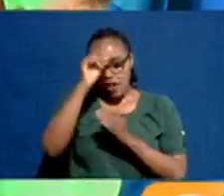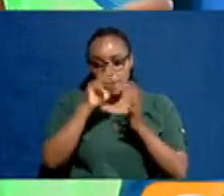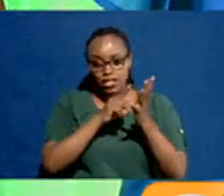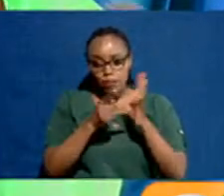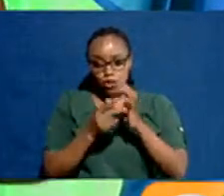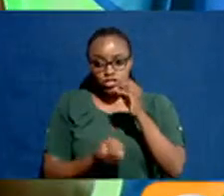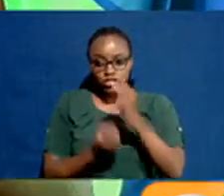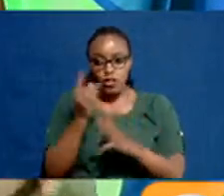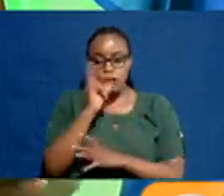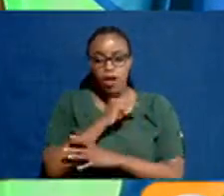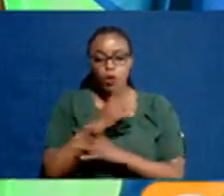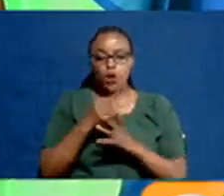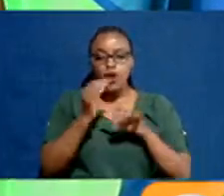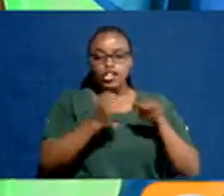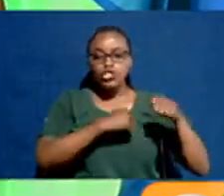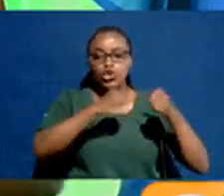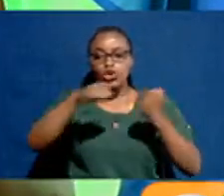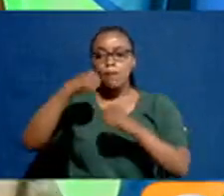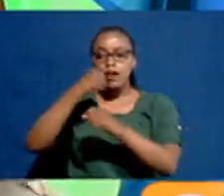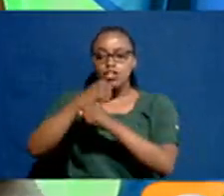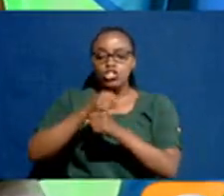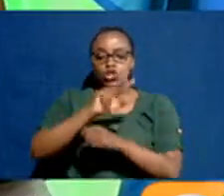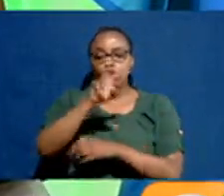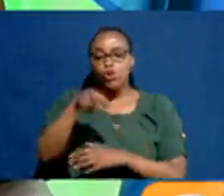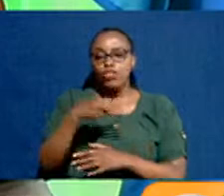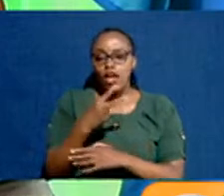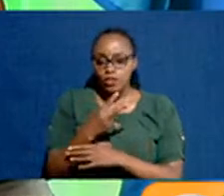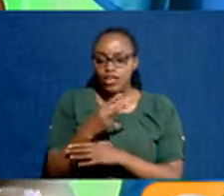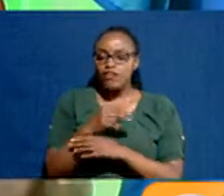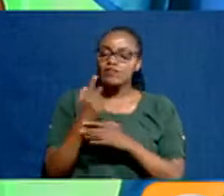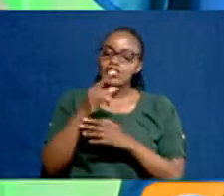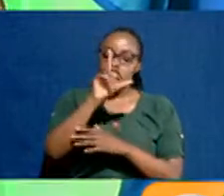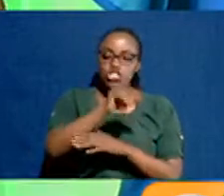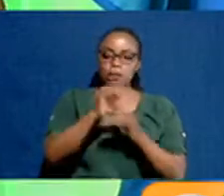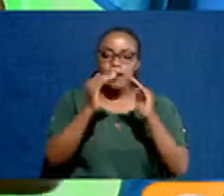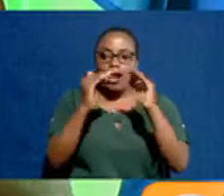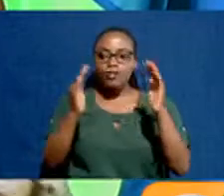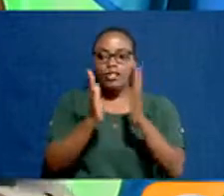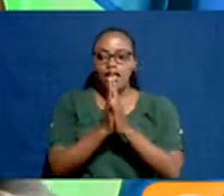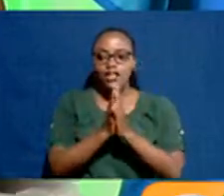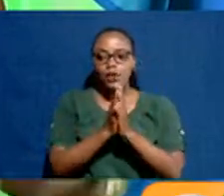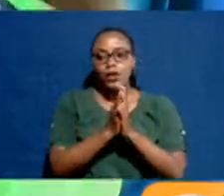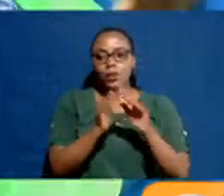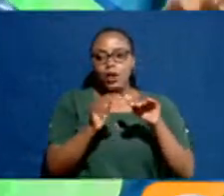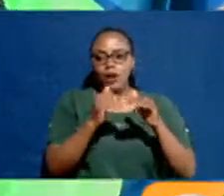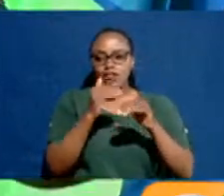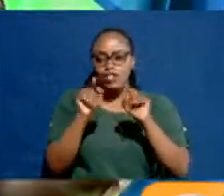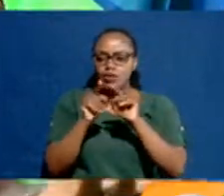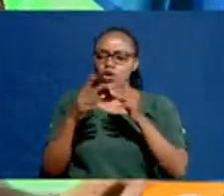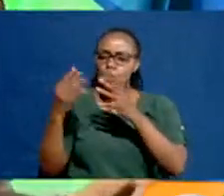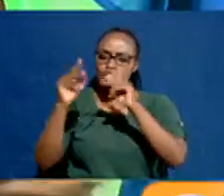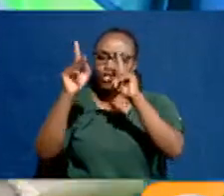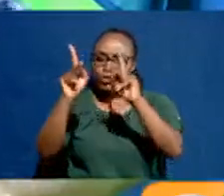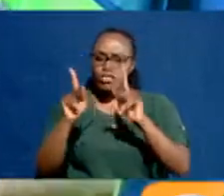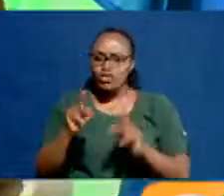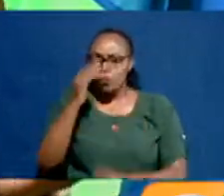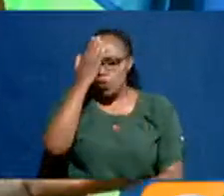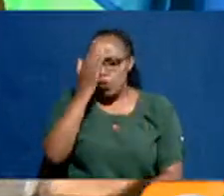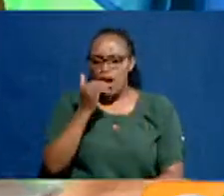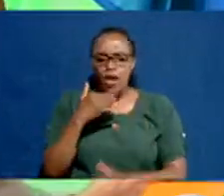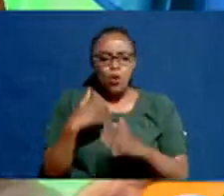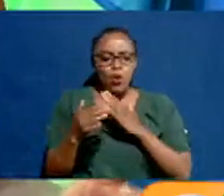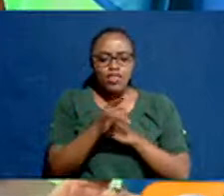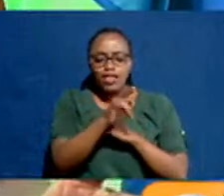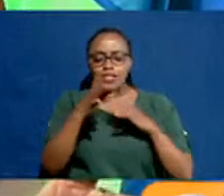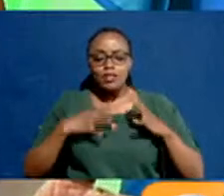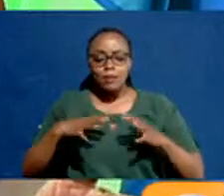in Homa Bay. We were doing 2,000 affordable housing. We were doing a pyre at Homa Bay. We were in Kisumu. Because even if those